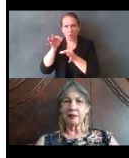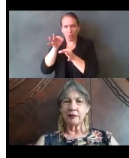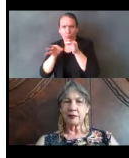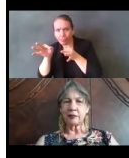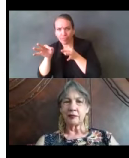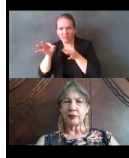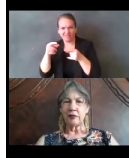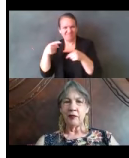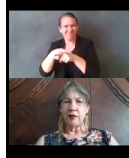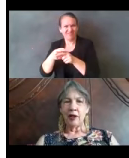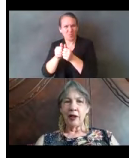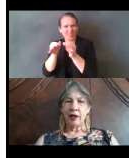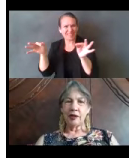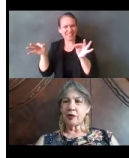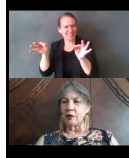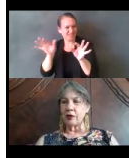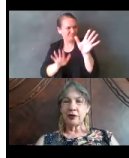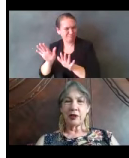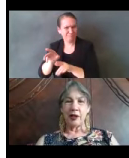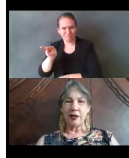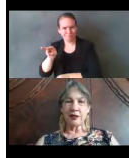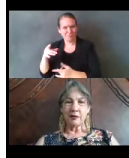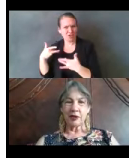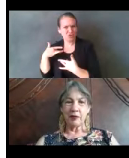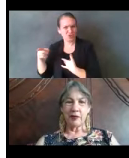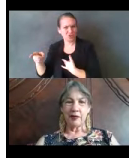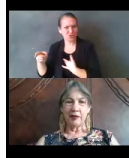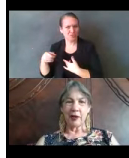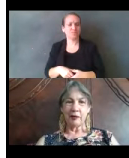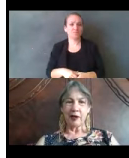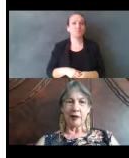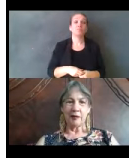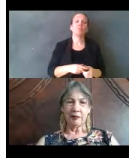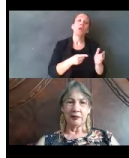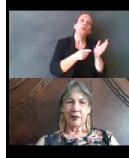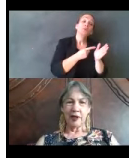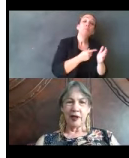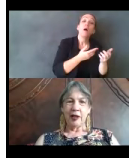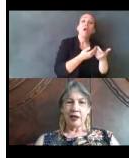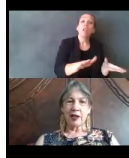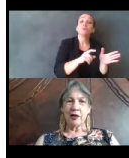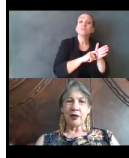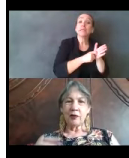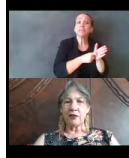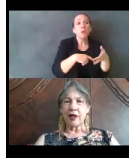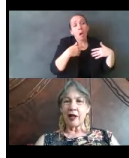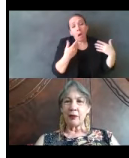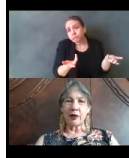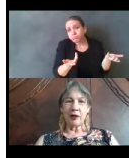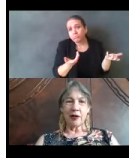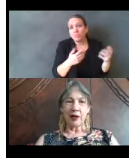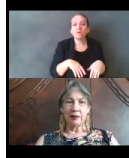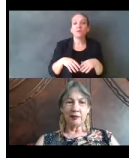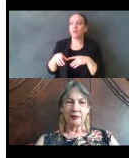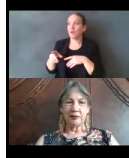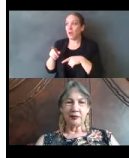concern. It's normal to lose your keys from some time to time. It's not normal to forget how to work